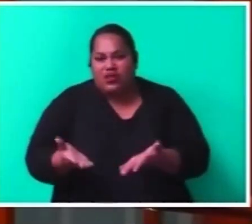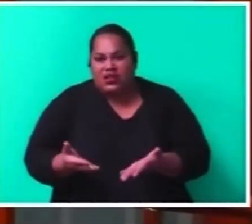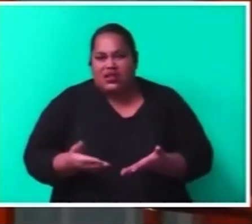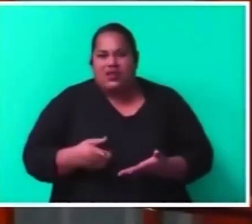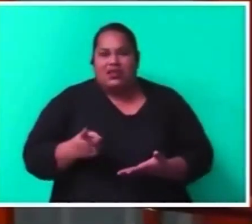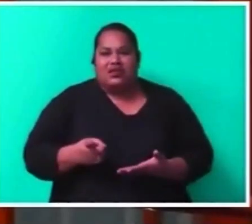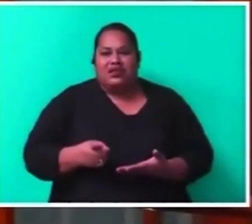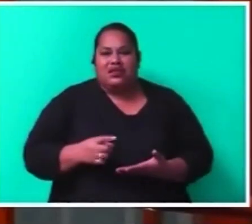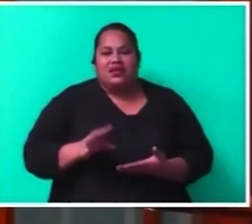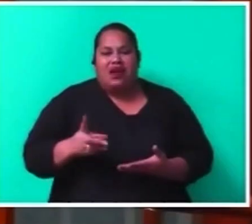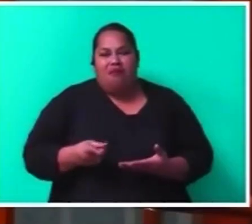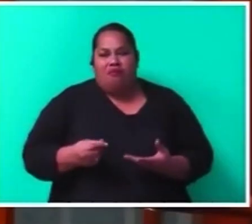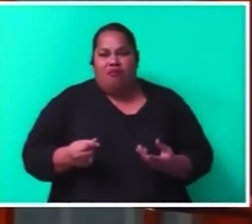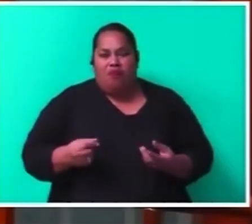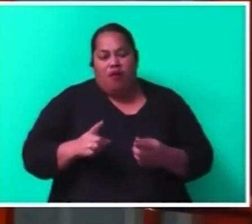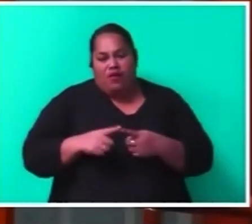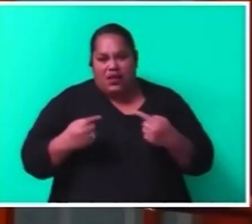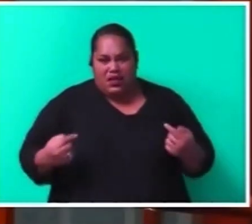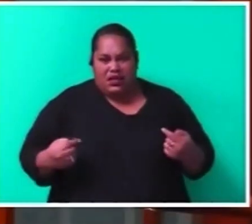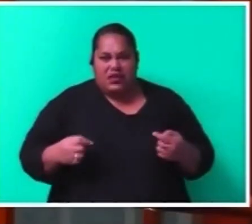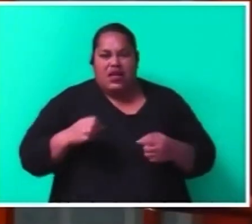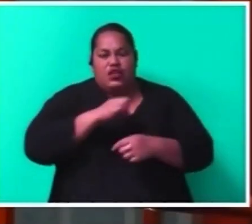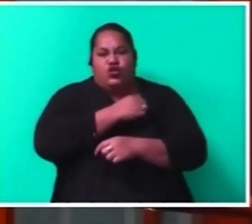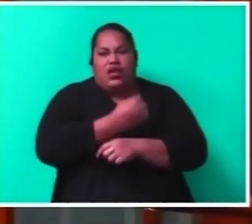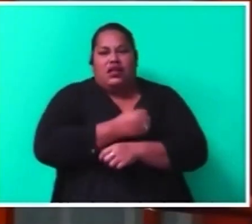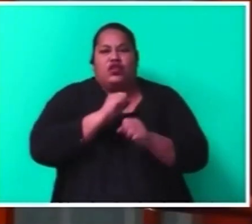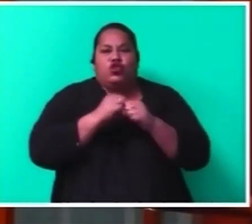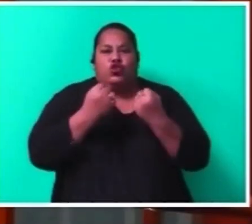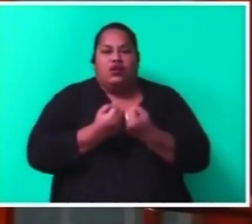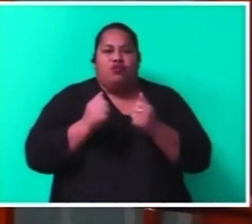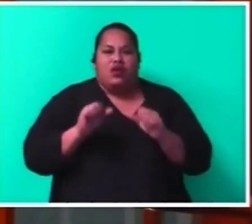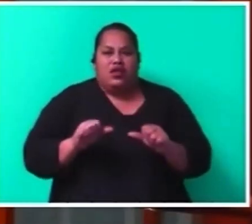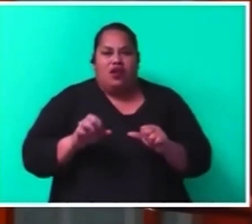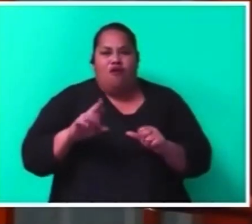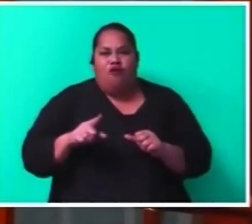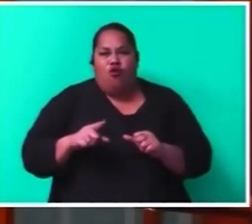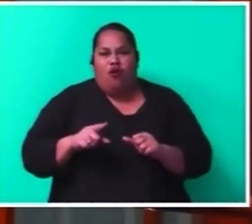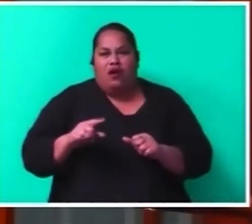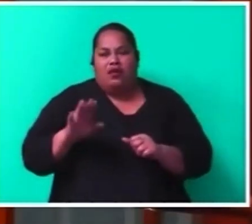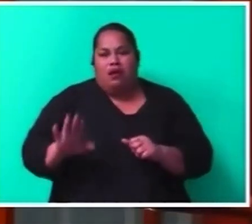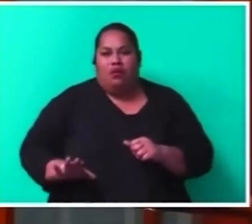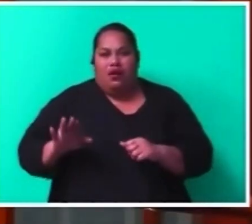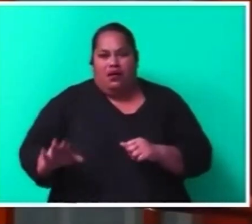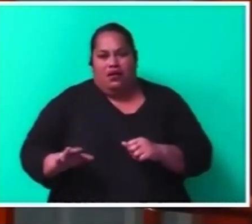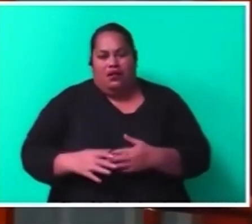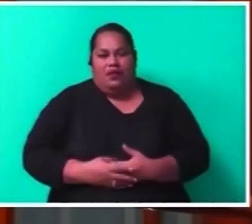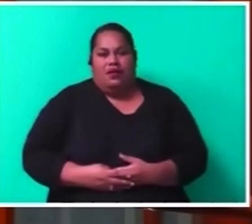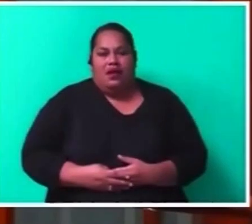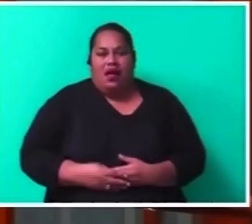on critical goods, and strengthening social protection for the vulnerable groups. These are